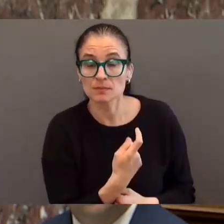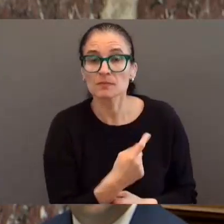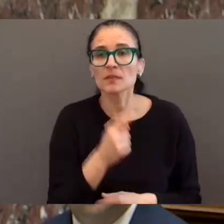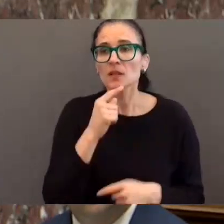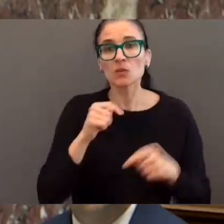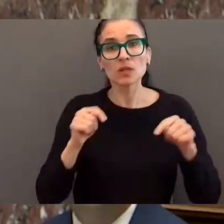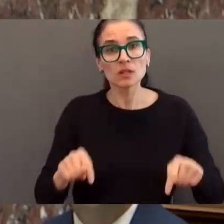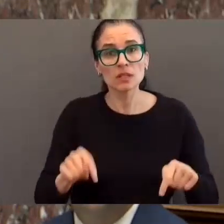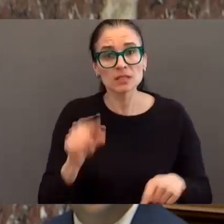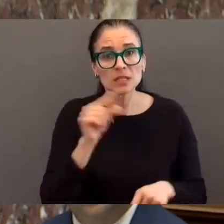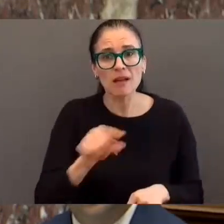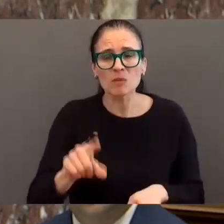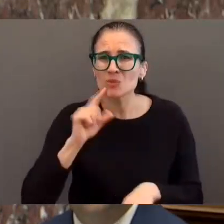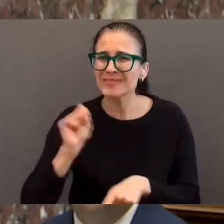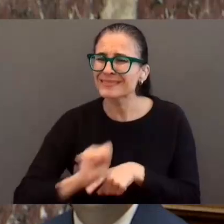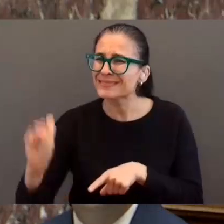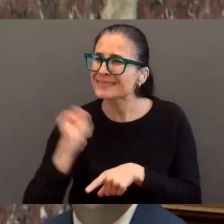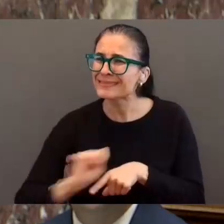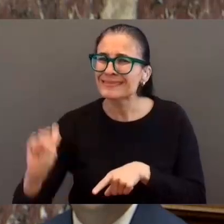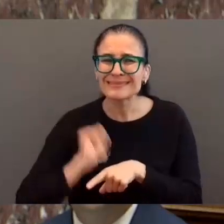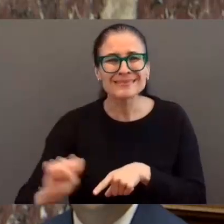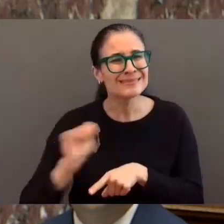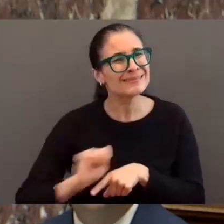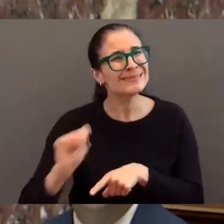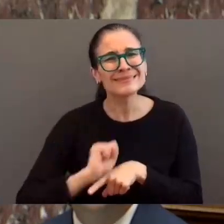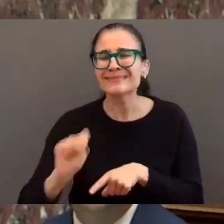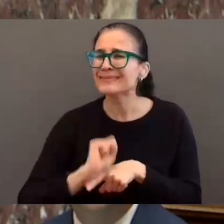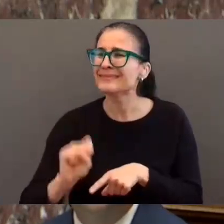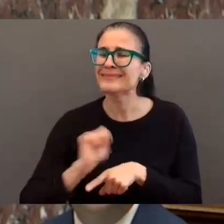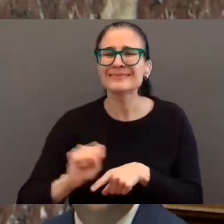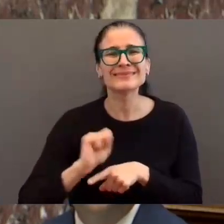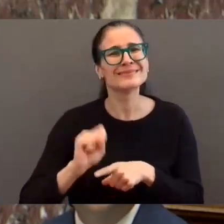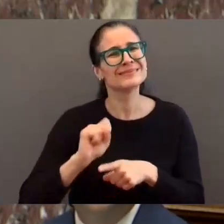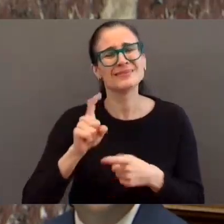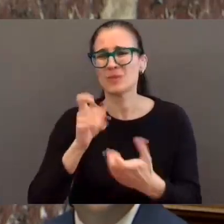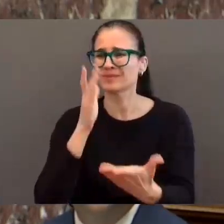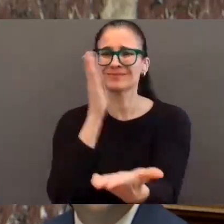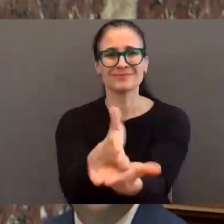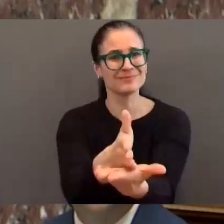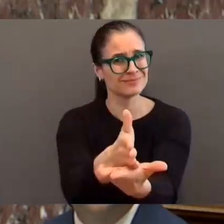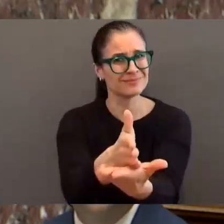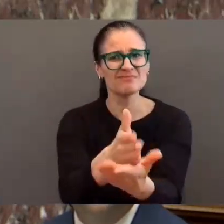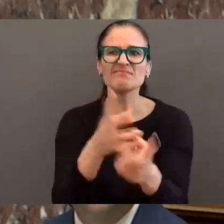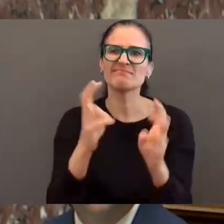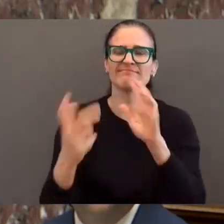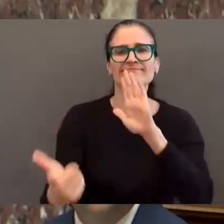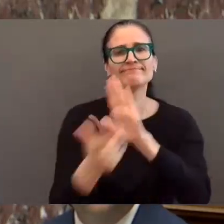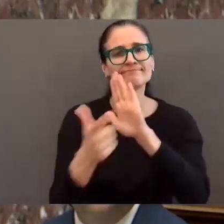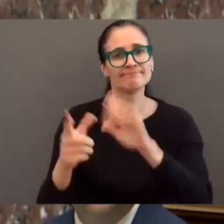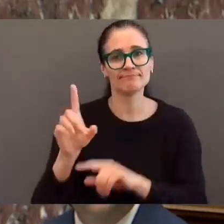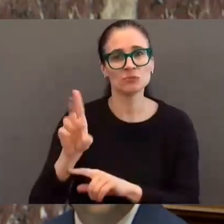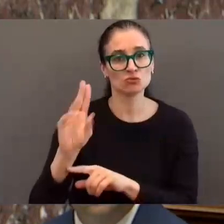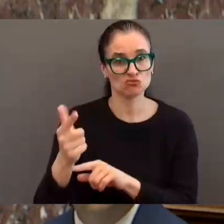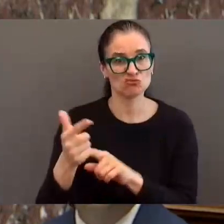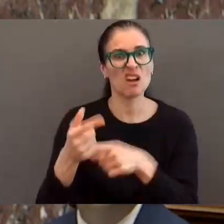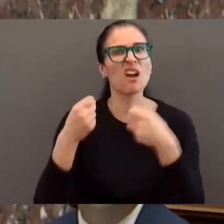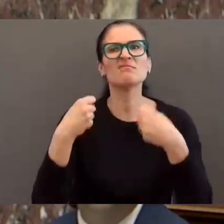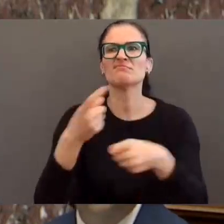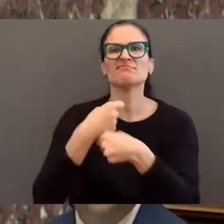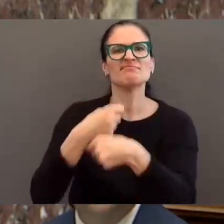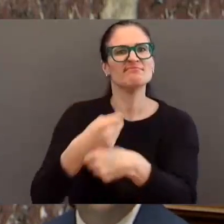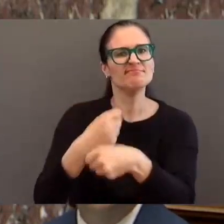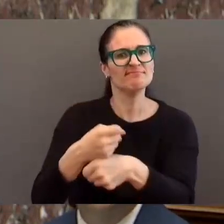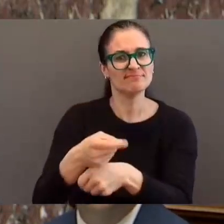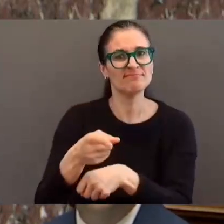fight illegal drug manufacturers, and the Premier, our Premier, has been leading the charge here and in the